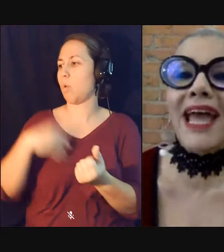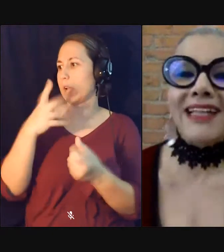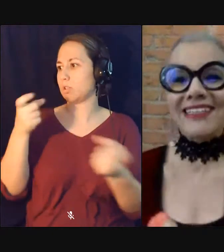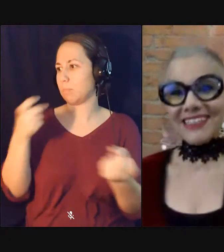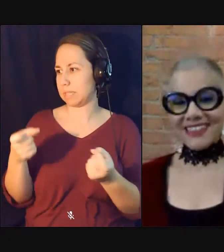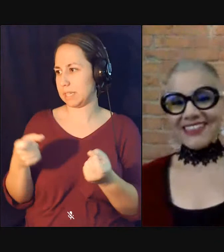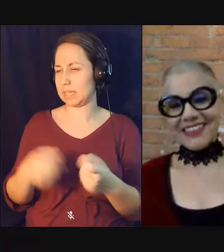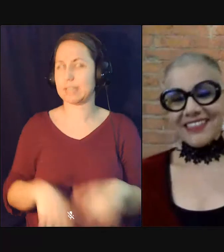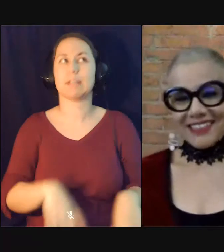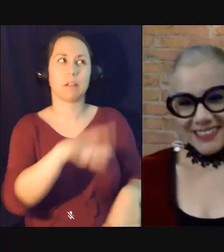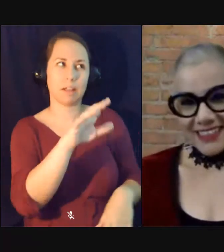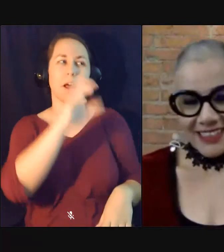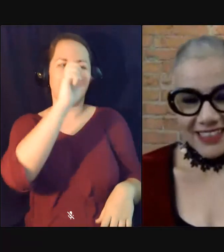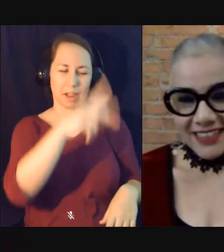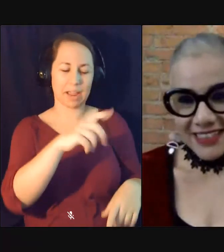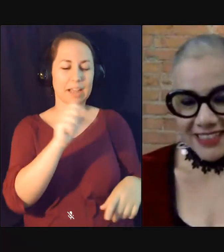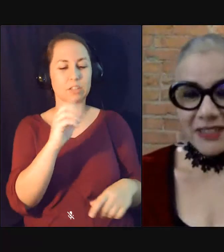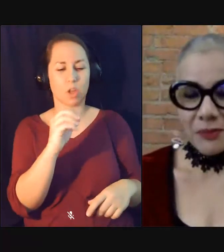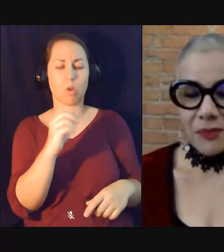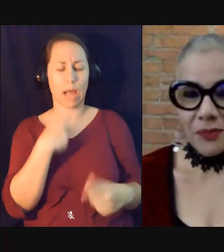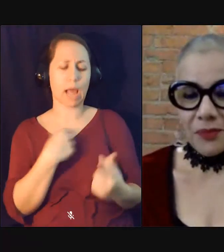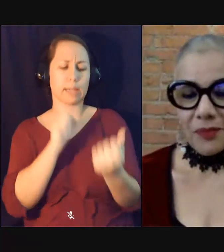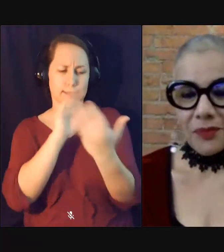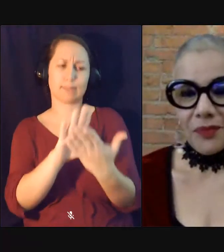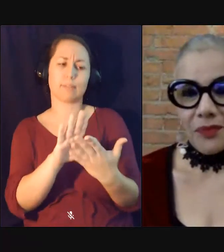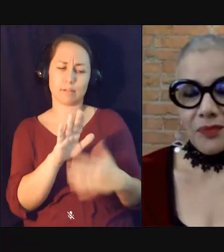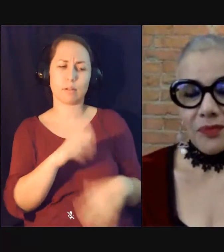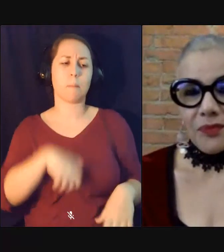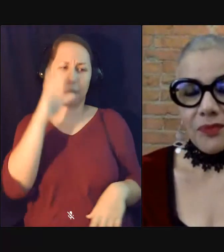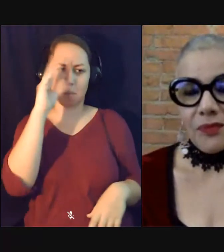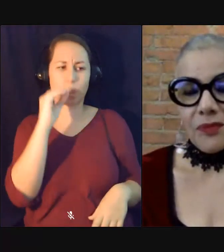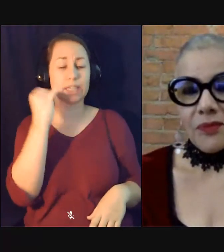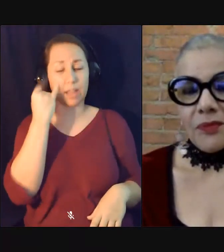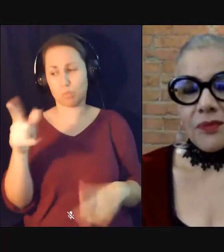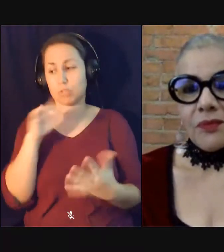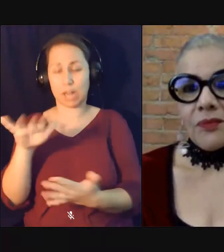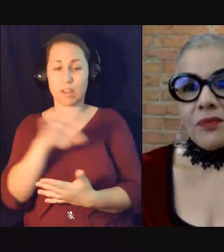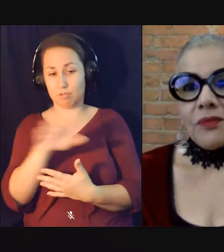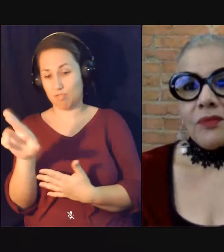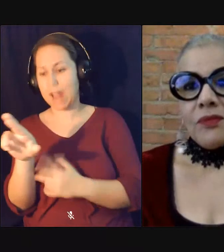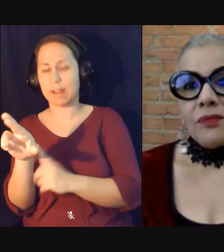the Proud Boys, I definitely encountered them. I mean, I think anyone who studies the far right encounters them.